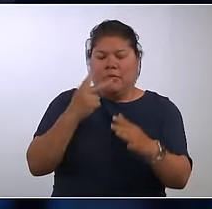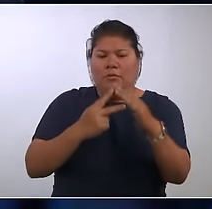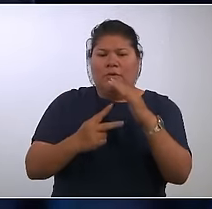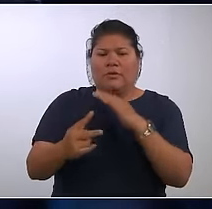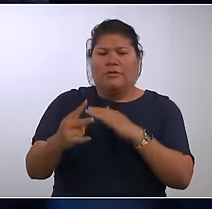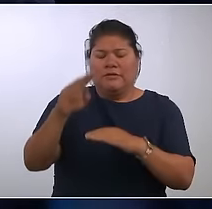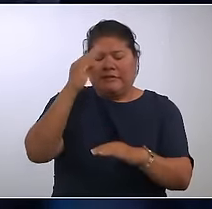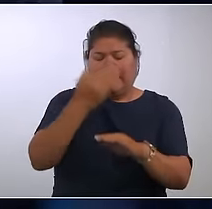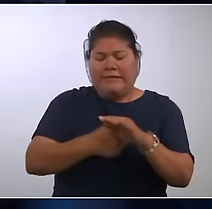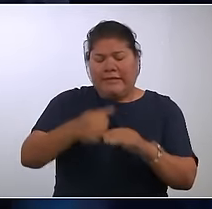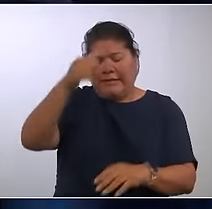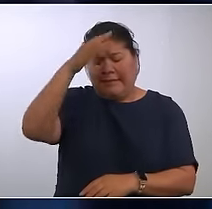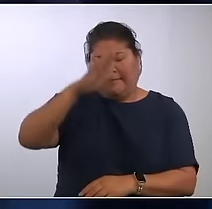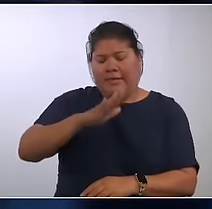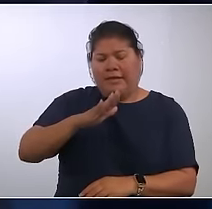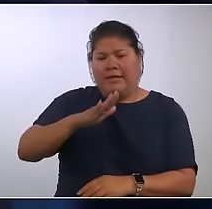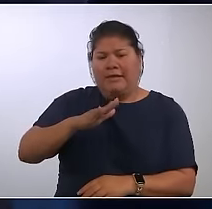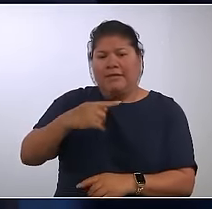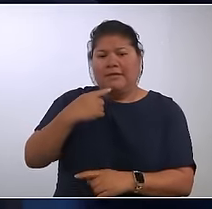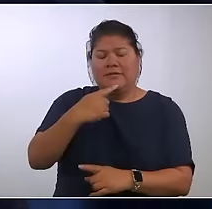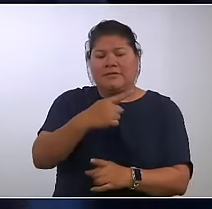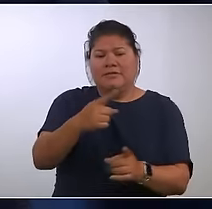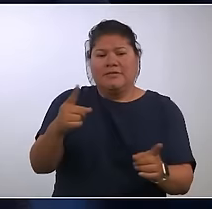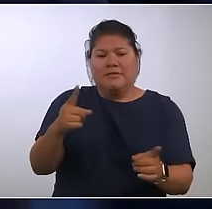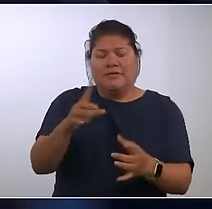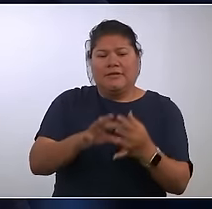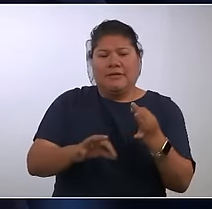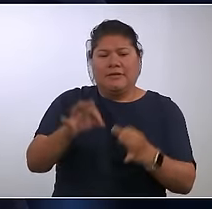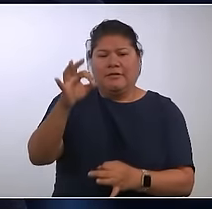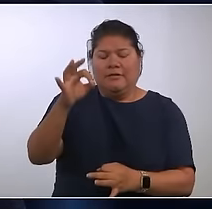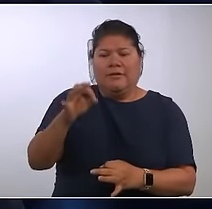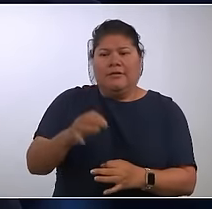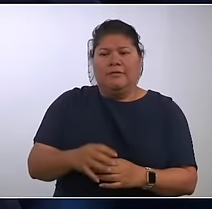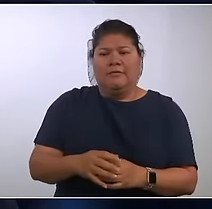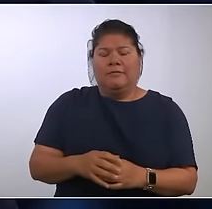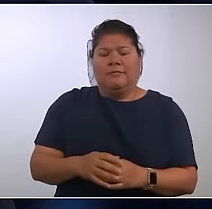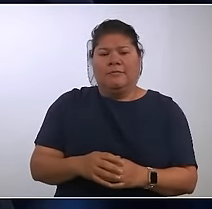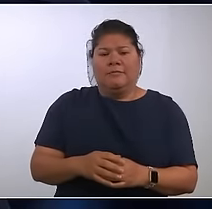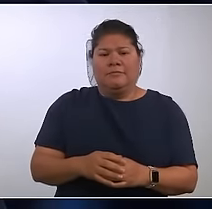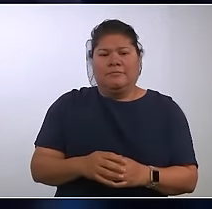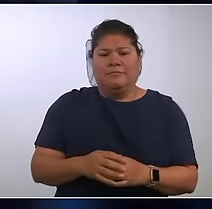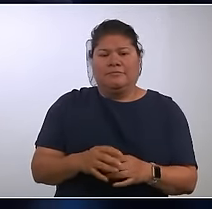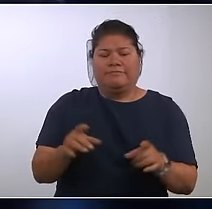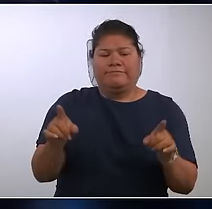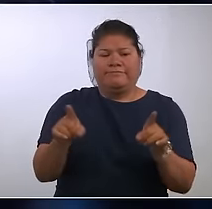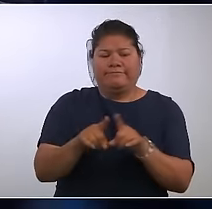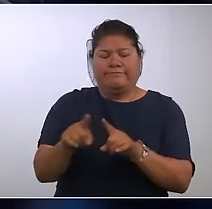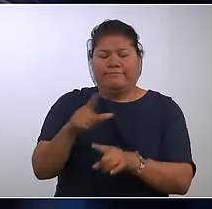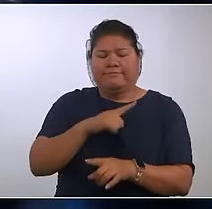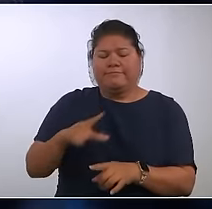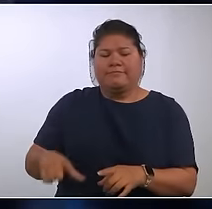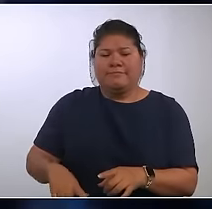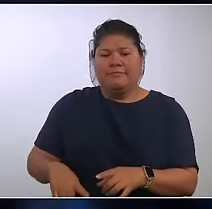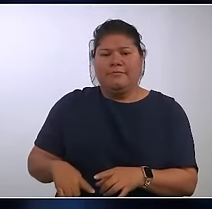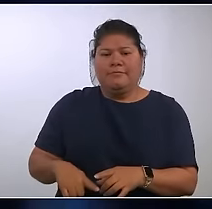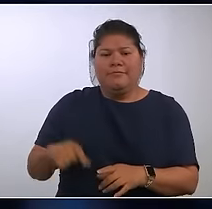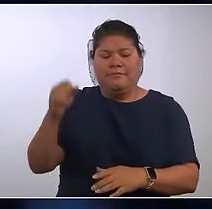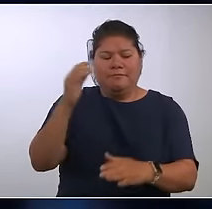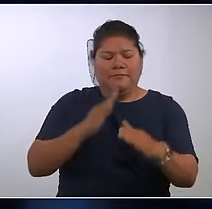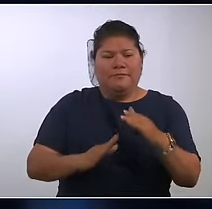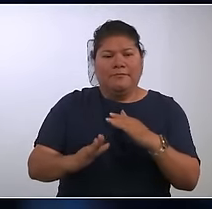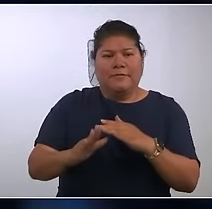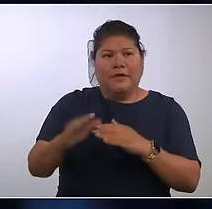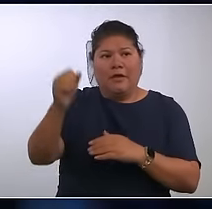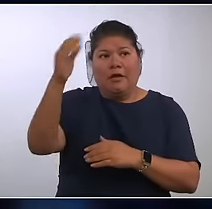Profetiza, hijo de hombre, y di al espíritu. Así ha dicho Jehová